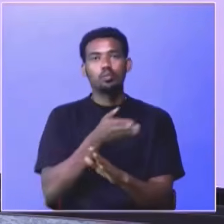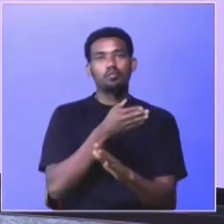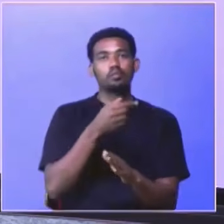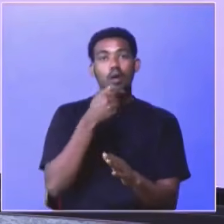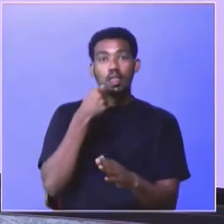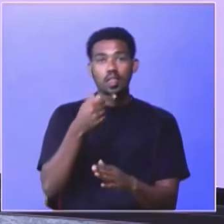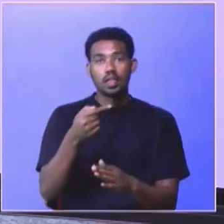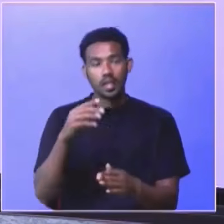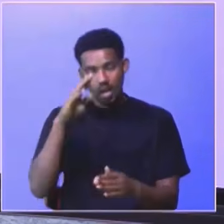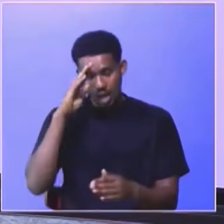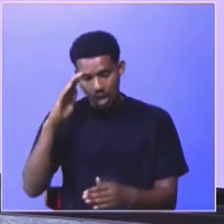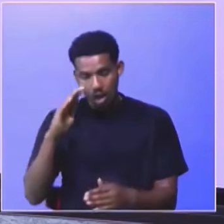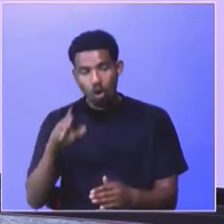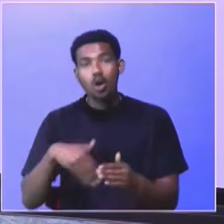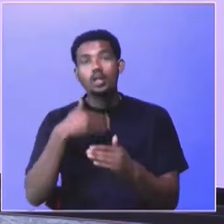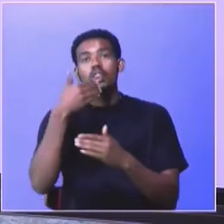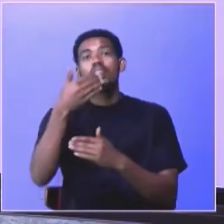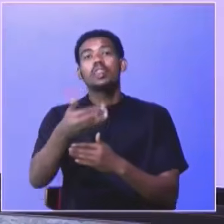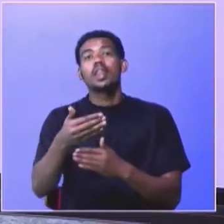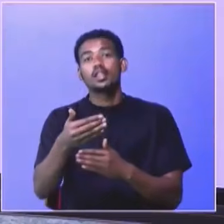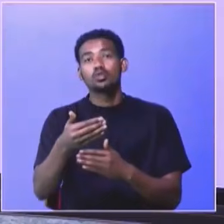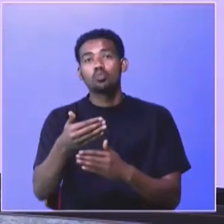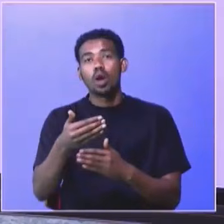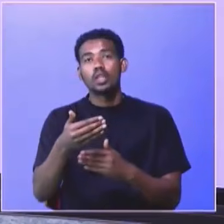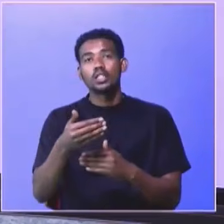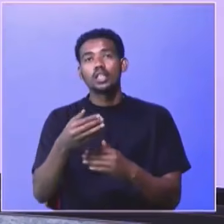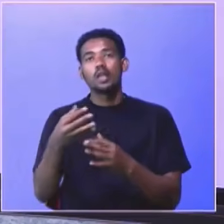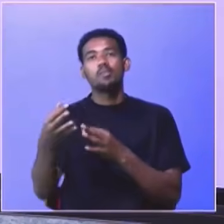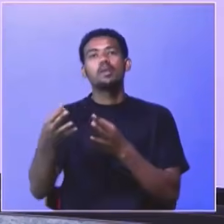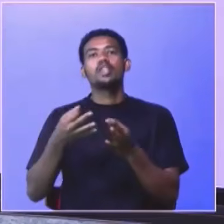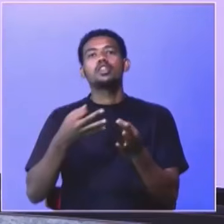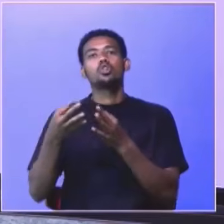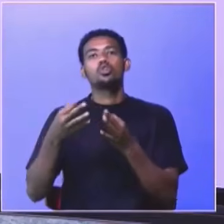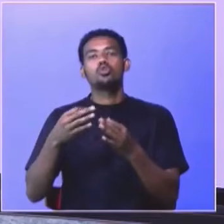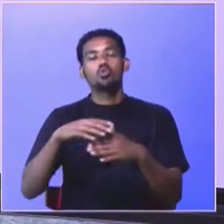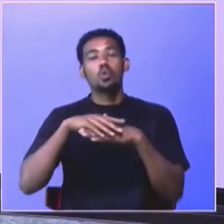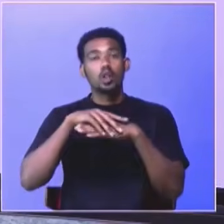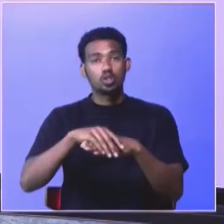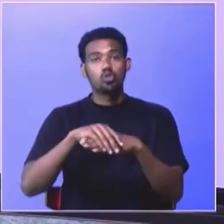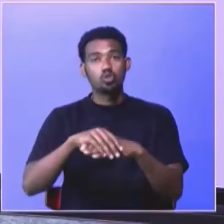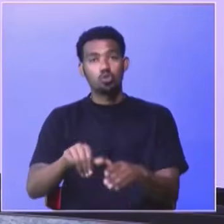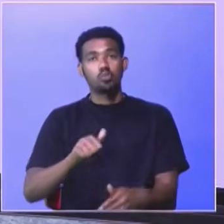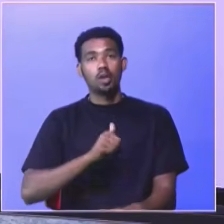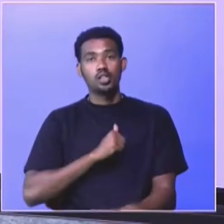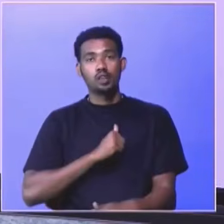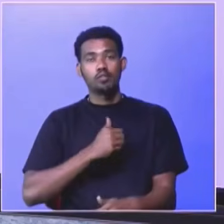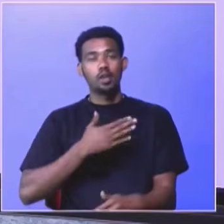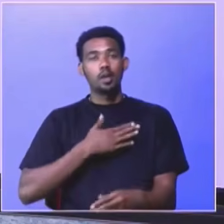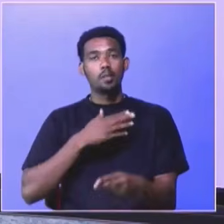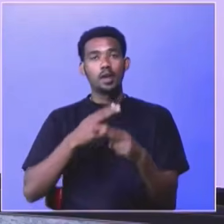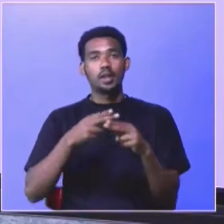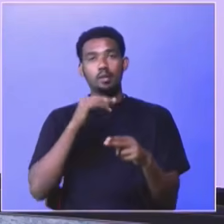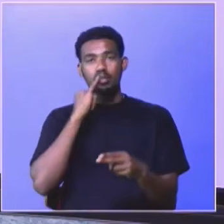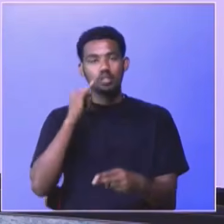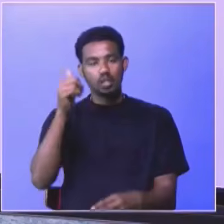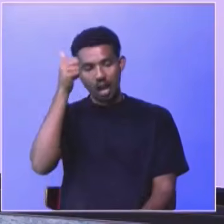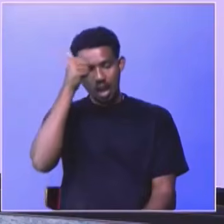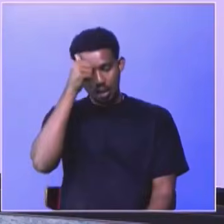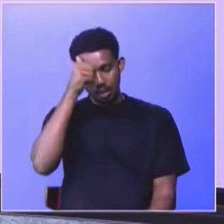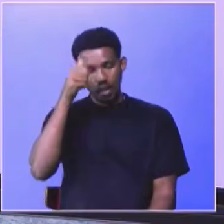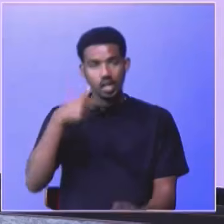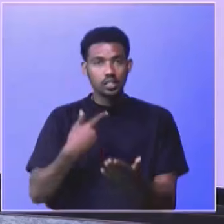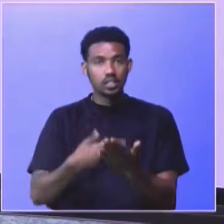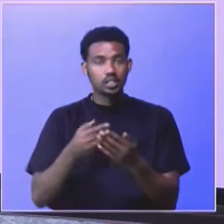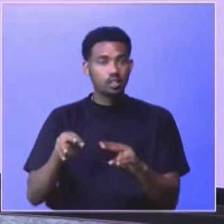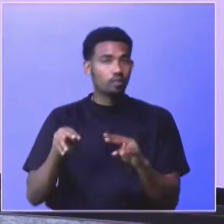saying hello. And the next one is, let me introduce myself. My name is Abel. This is the formal method.